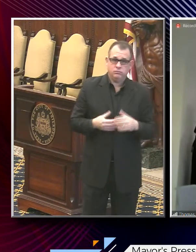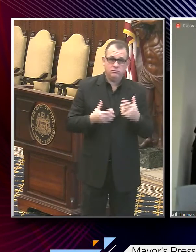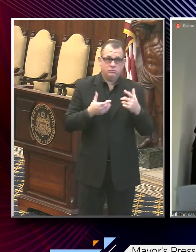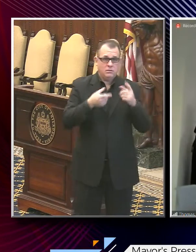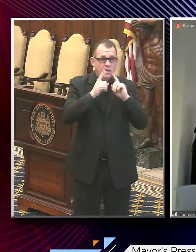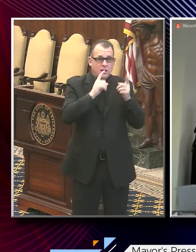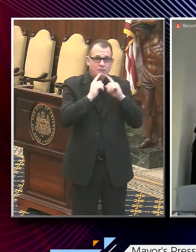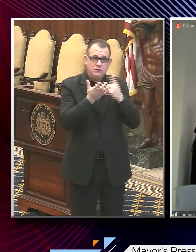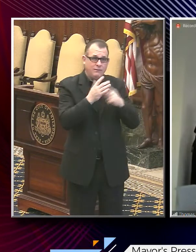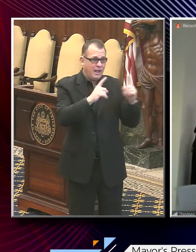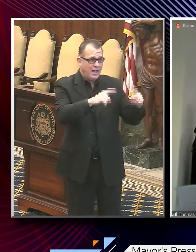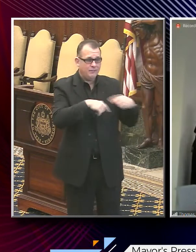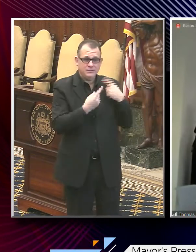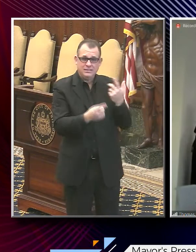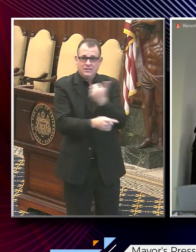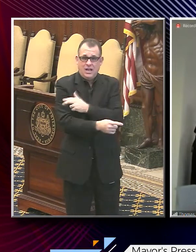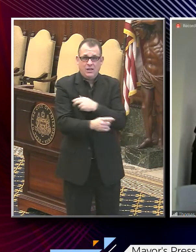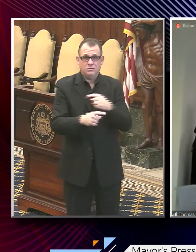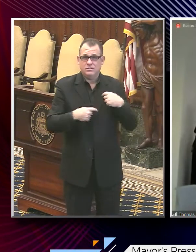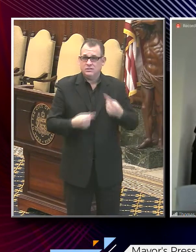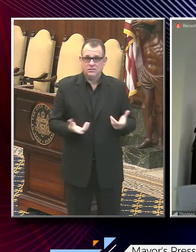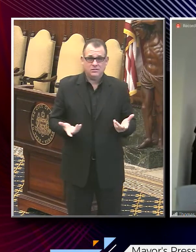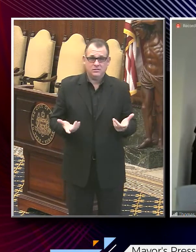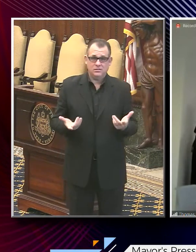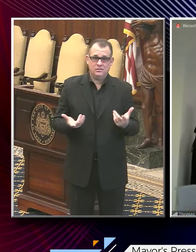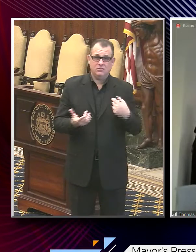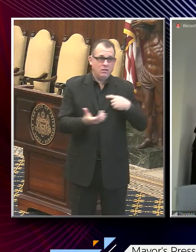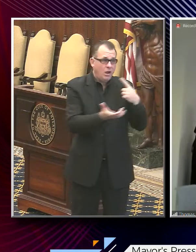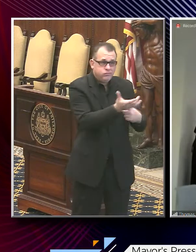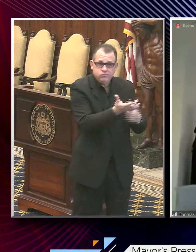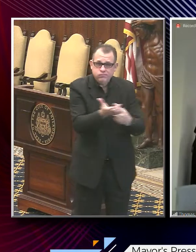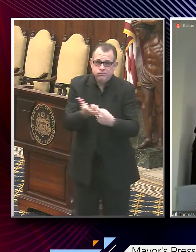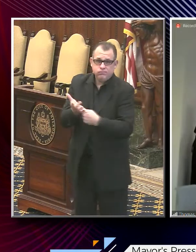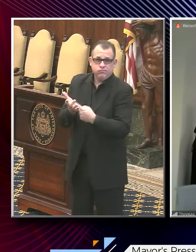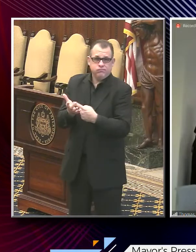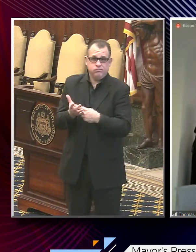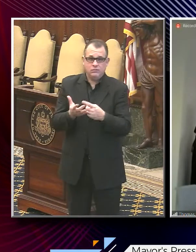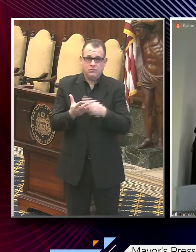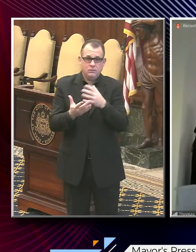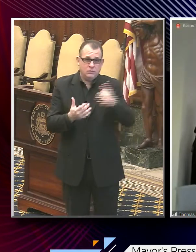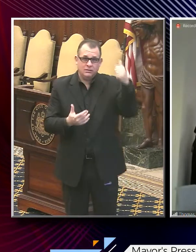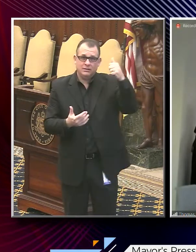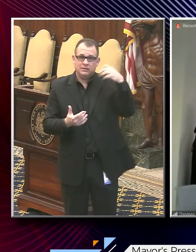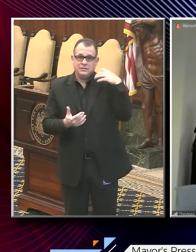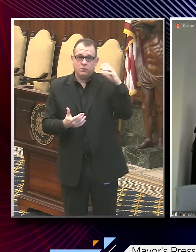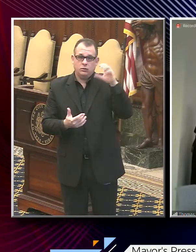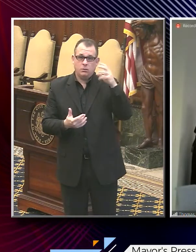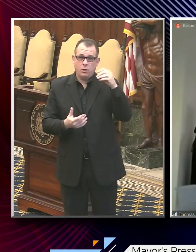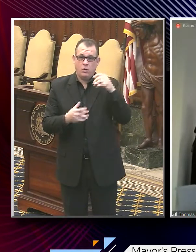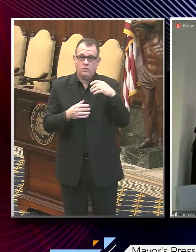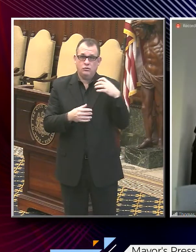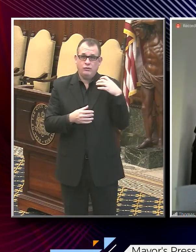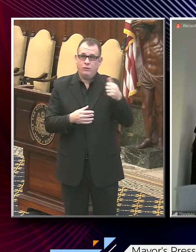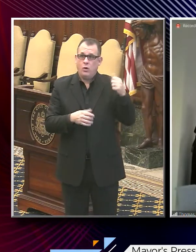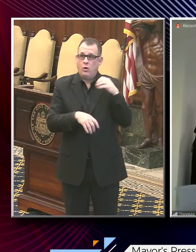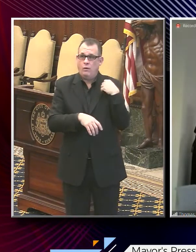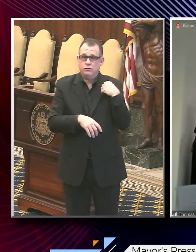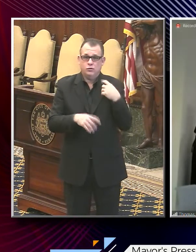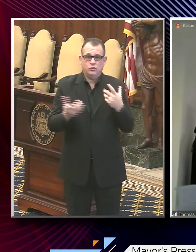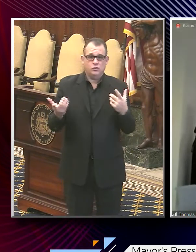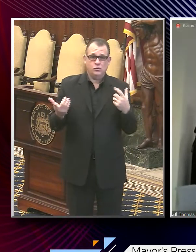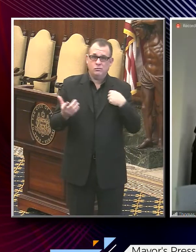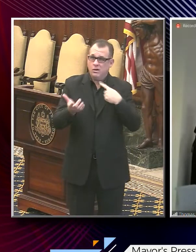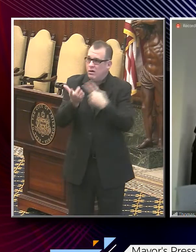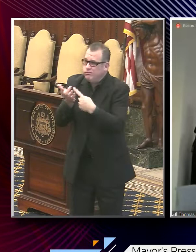are taking place at hospitals now. We've had good conversations with the hospital's chief medical officers about how to do that.